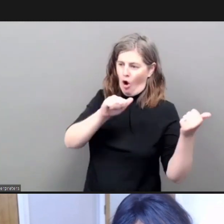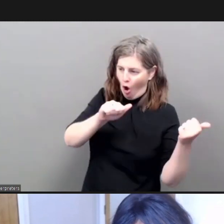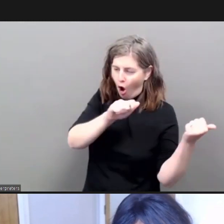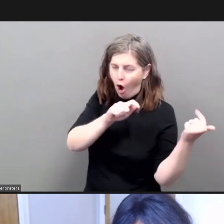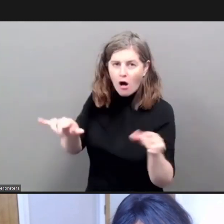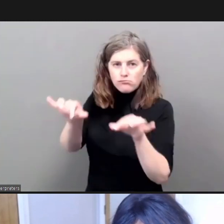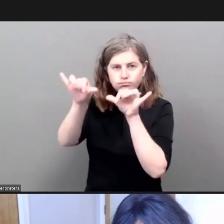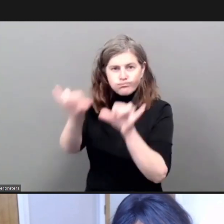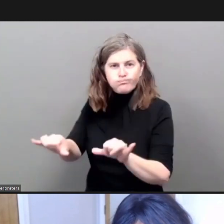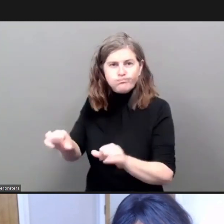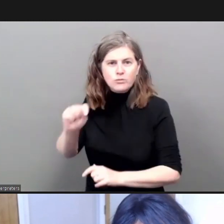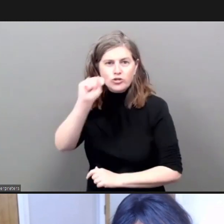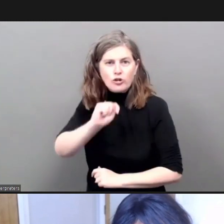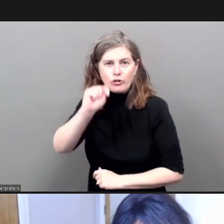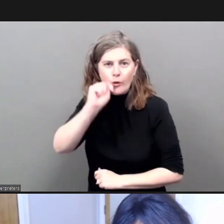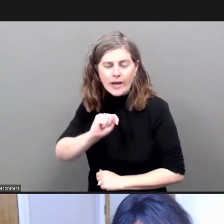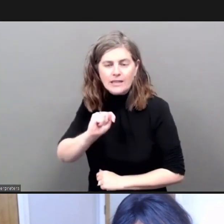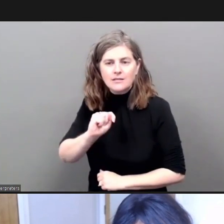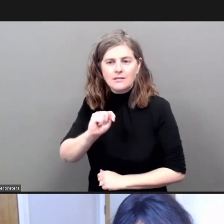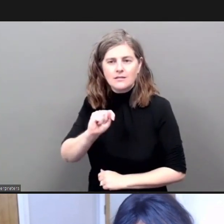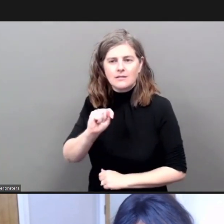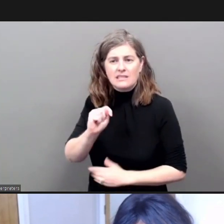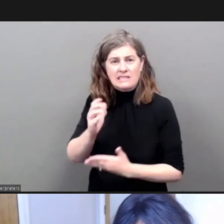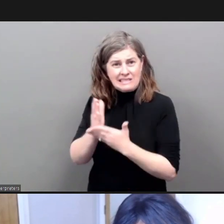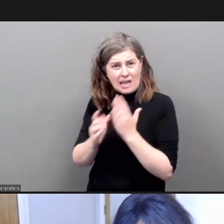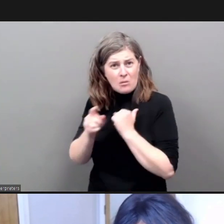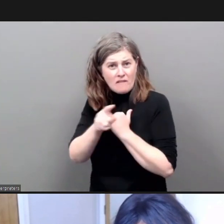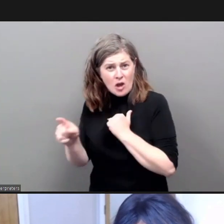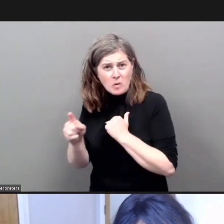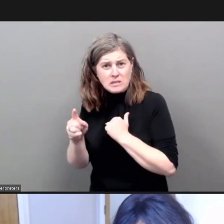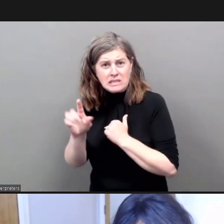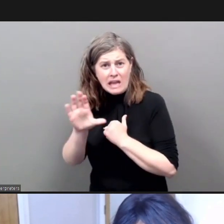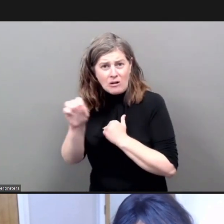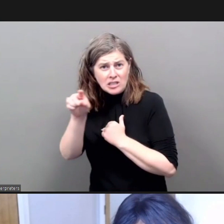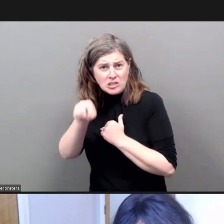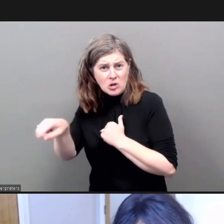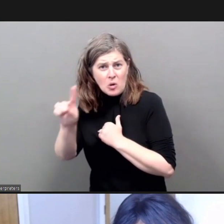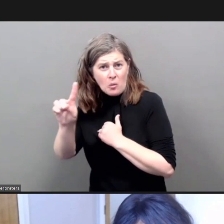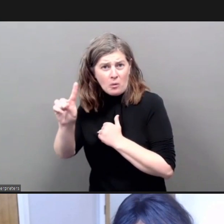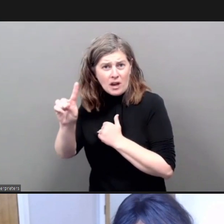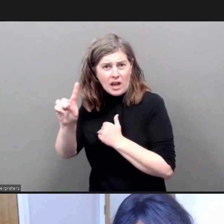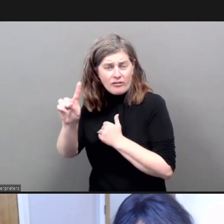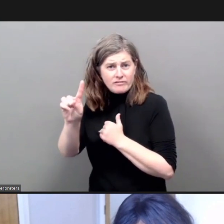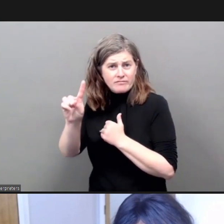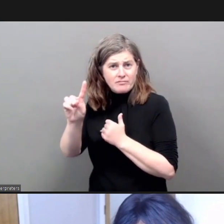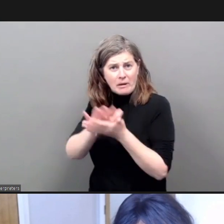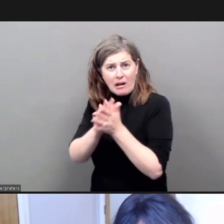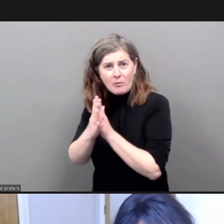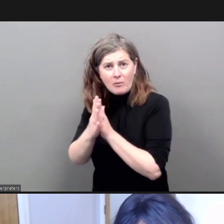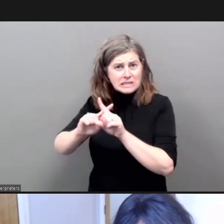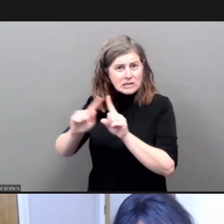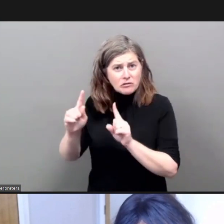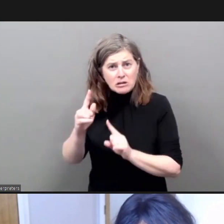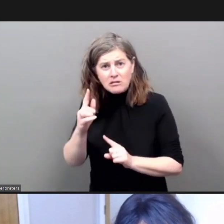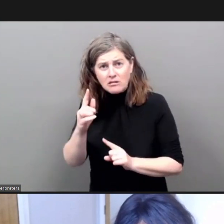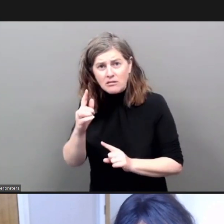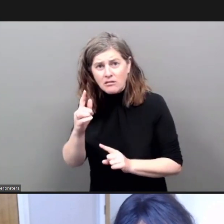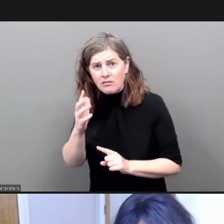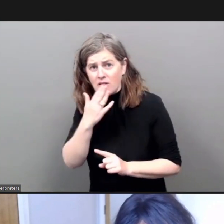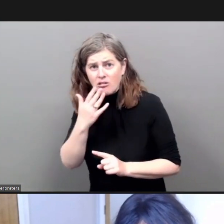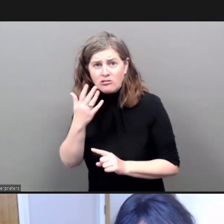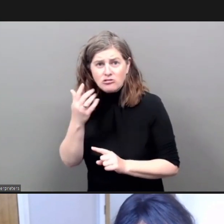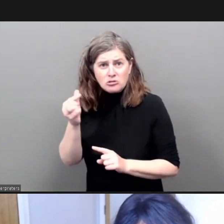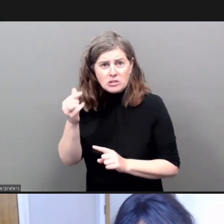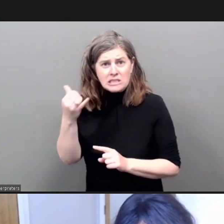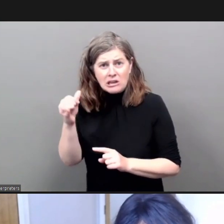in turquoise, some of these counties would have applied to the rules of the framework as of, say, 2 weeks ago or when